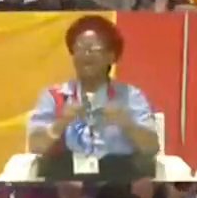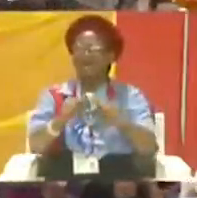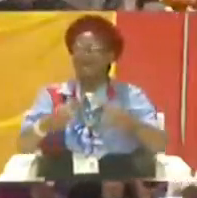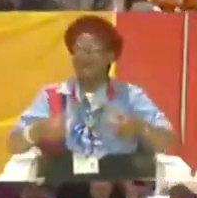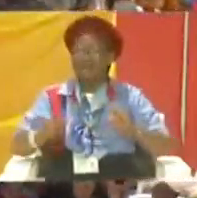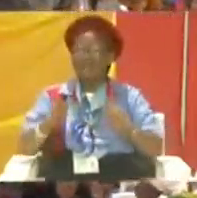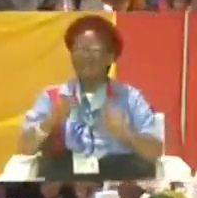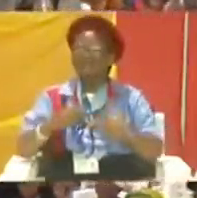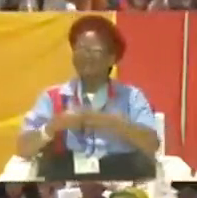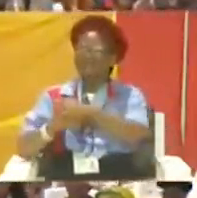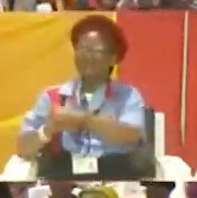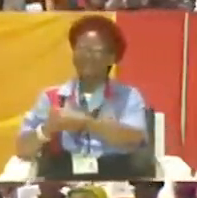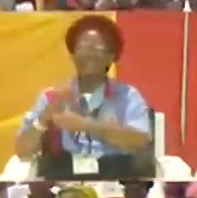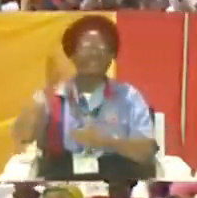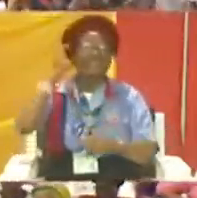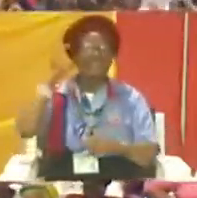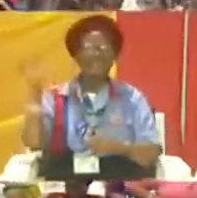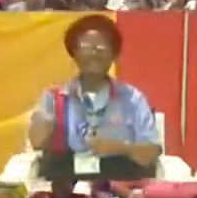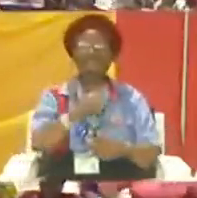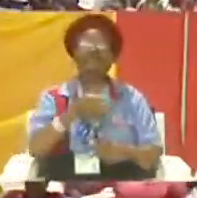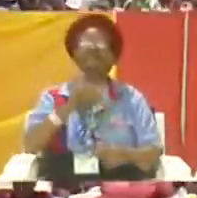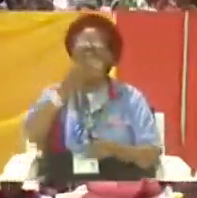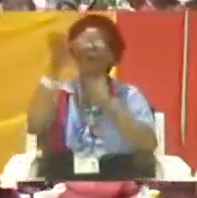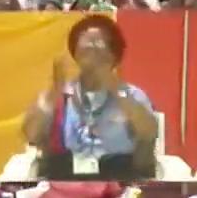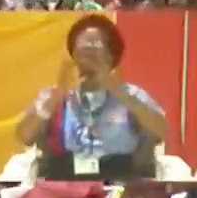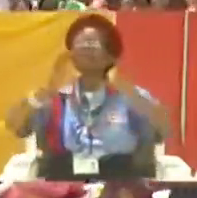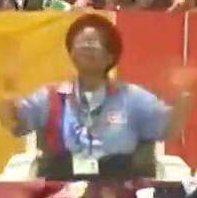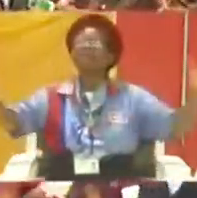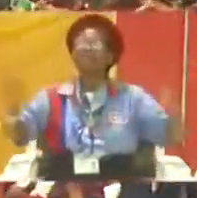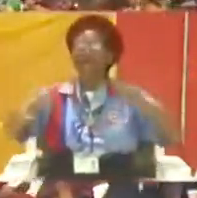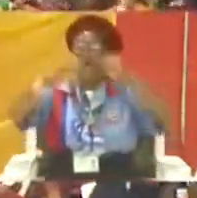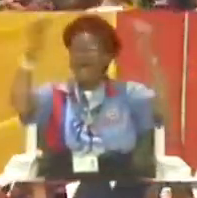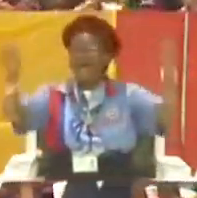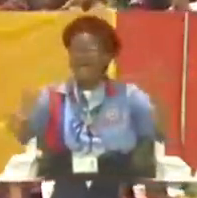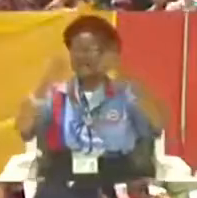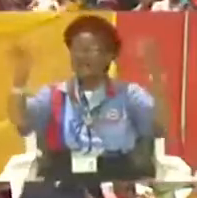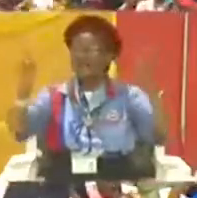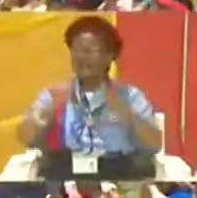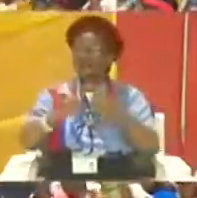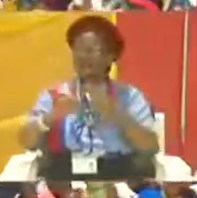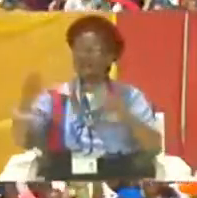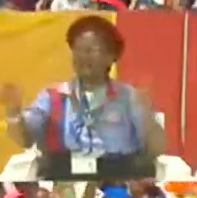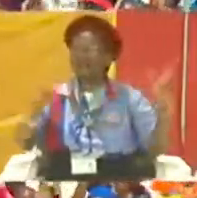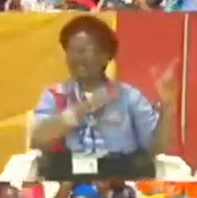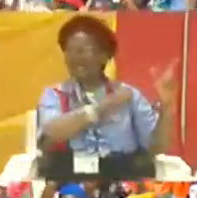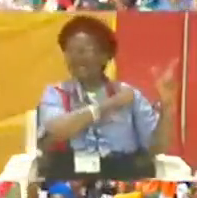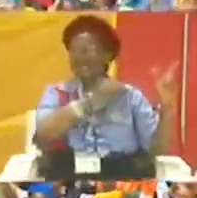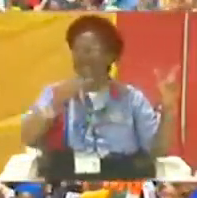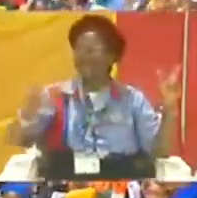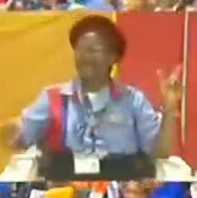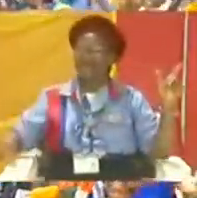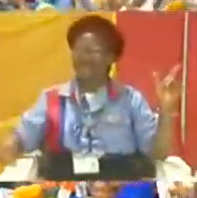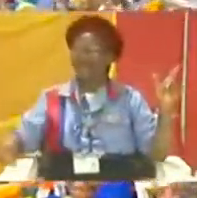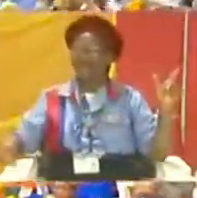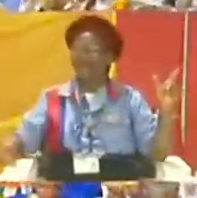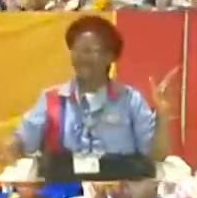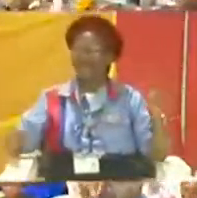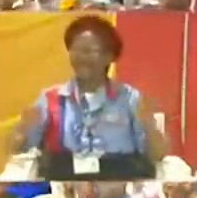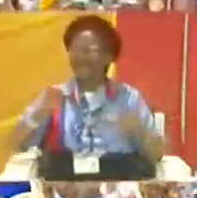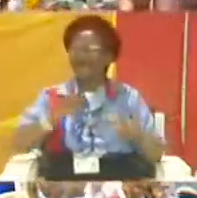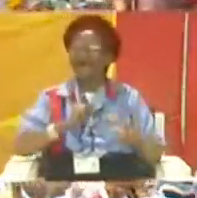you shout a big hallelujah to God. At least I'm sure God can